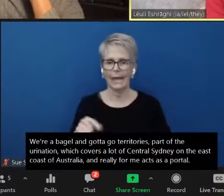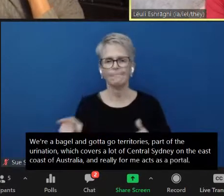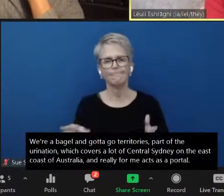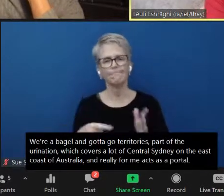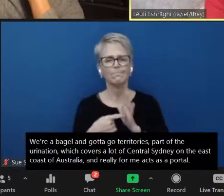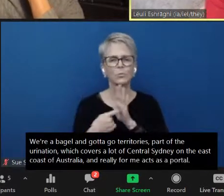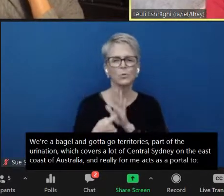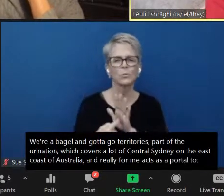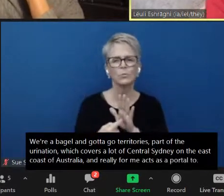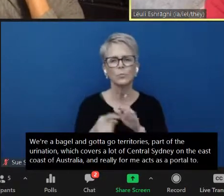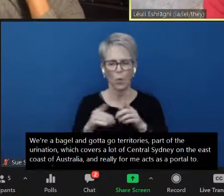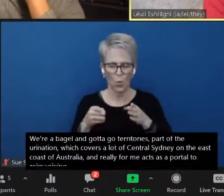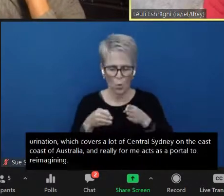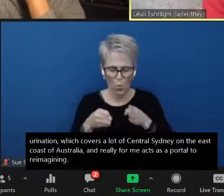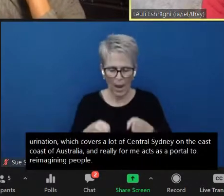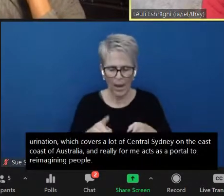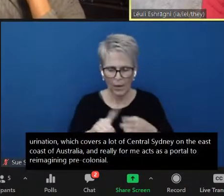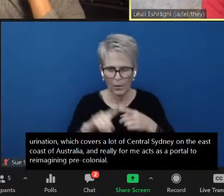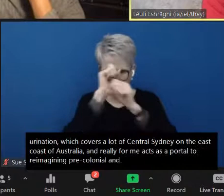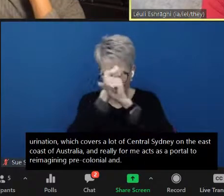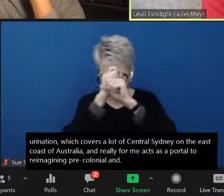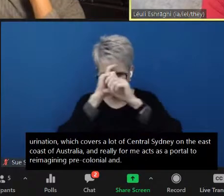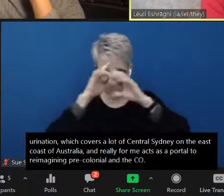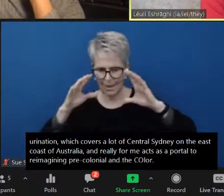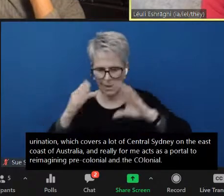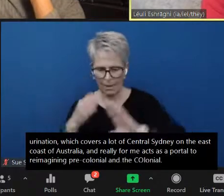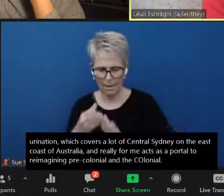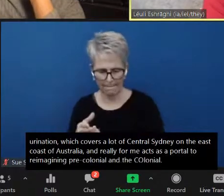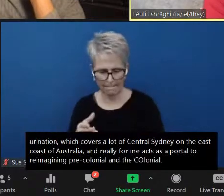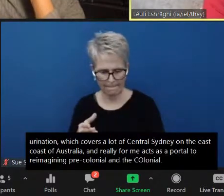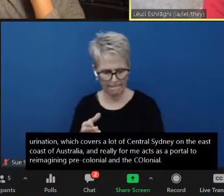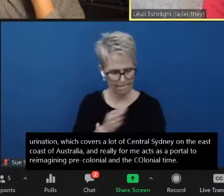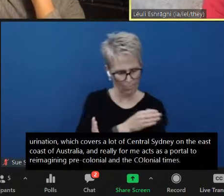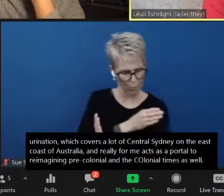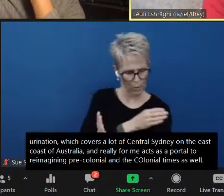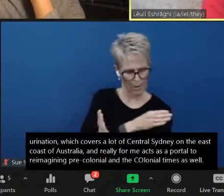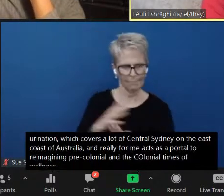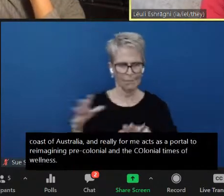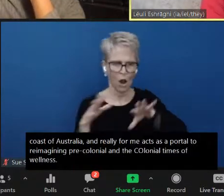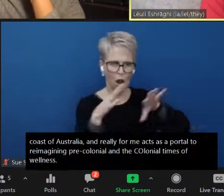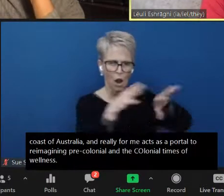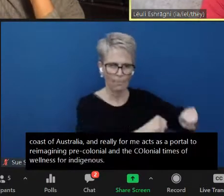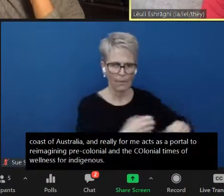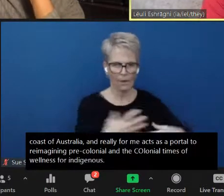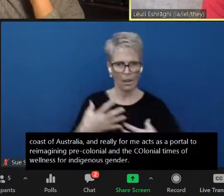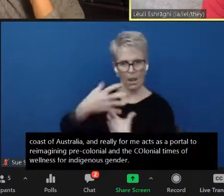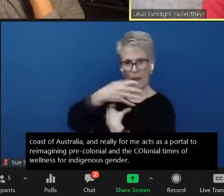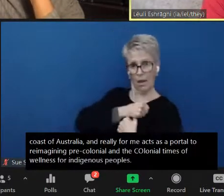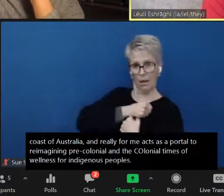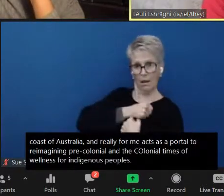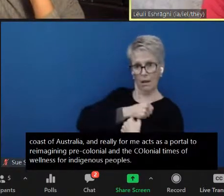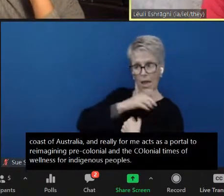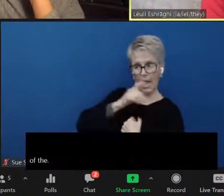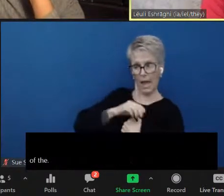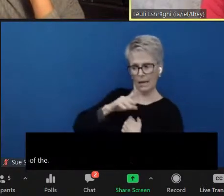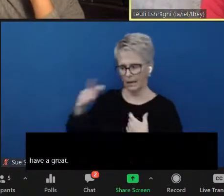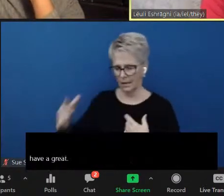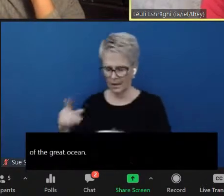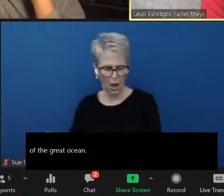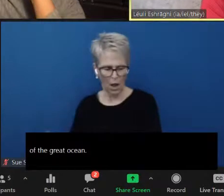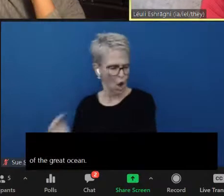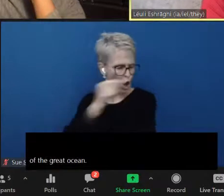portal to imagining pre-colonial and decolonial times of wellness for Indigenous gendered peoples of the Great